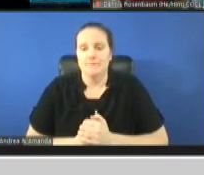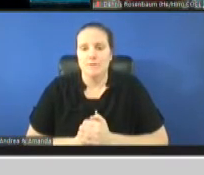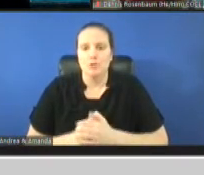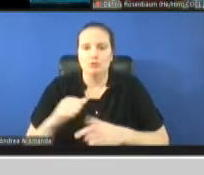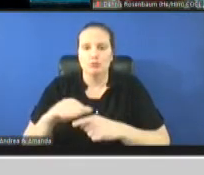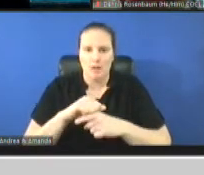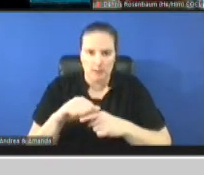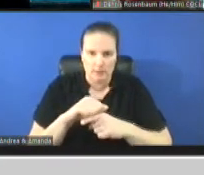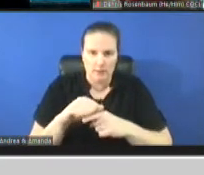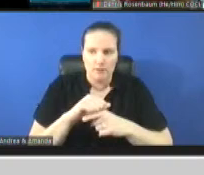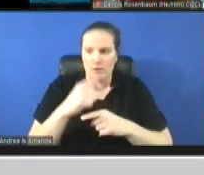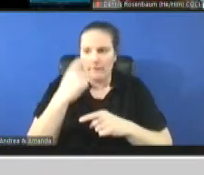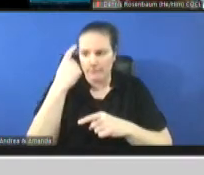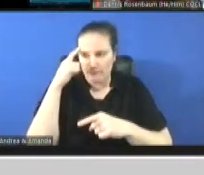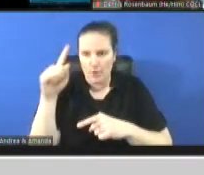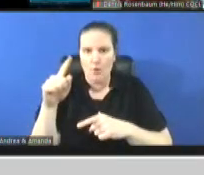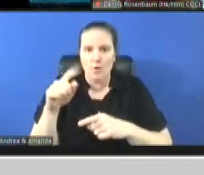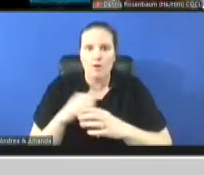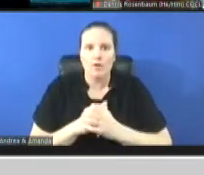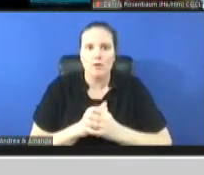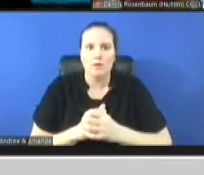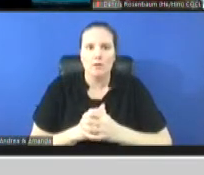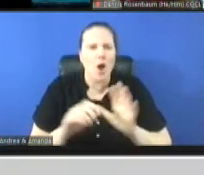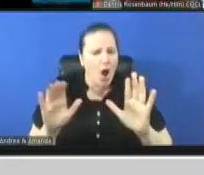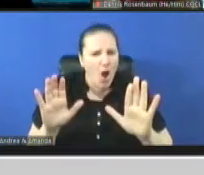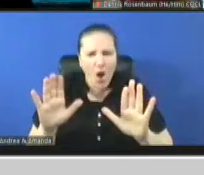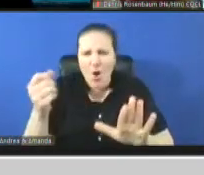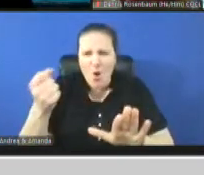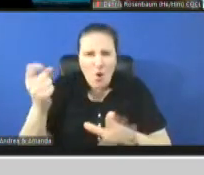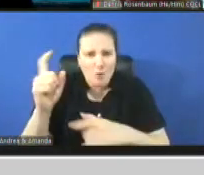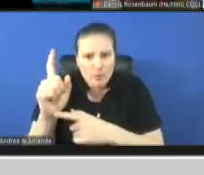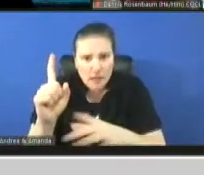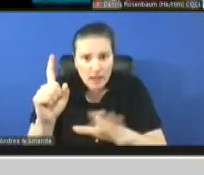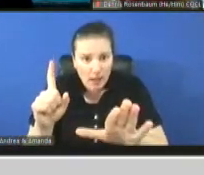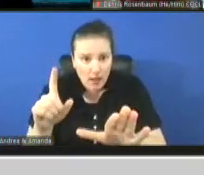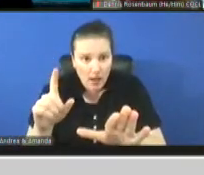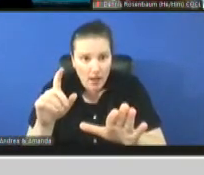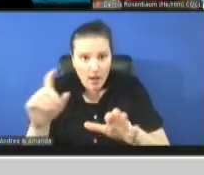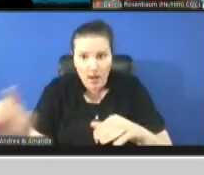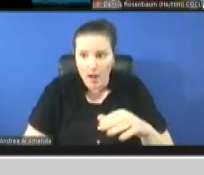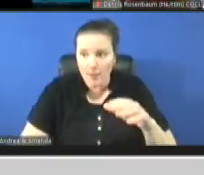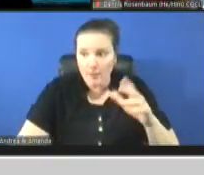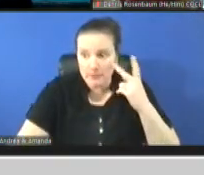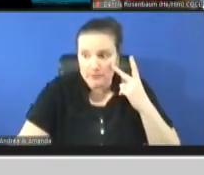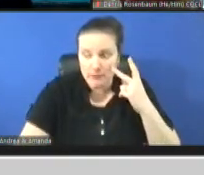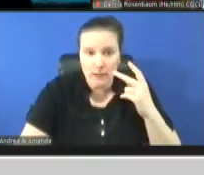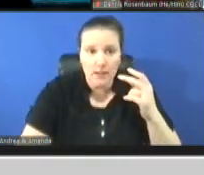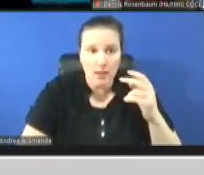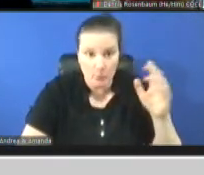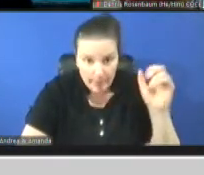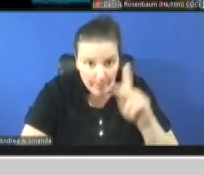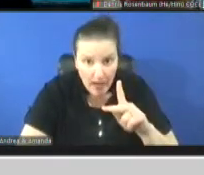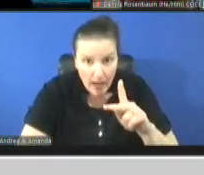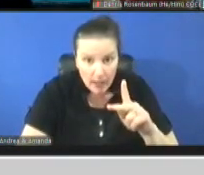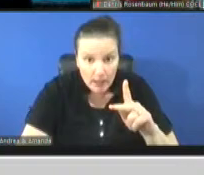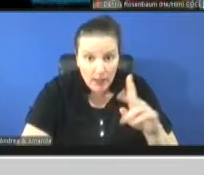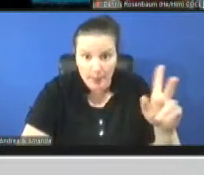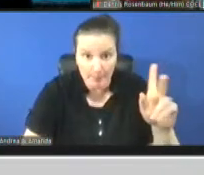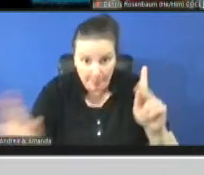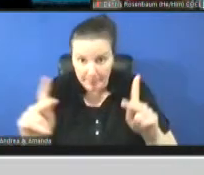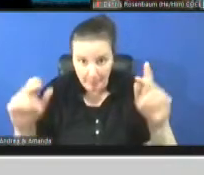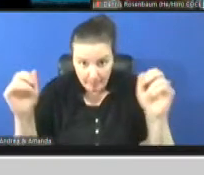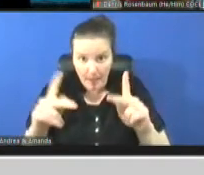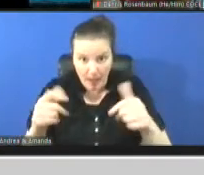training for Heidi, wait just 1 second. I wanted to ask if you could do it. Are we back? Are people back?